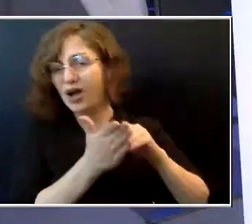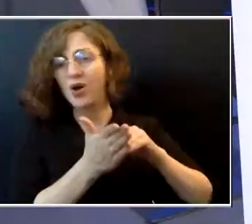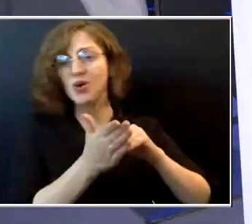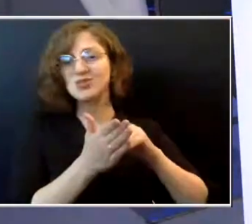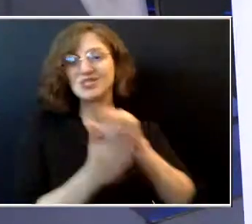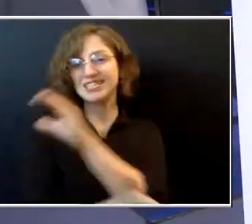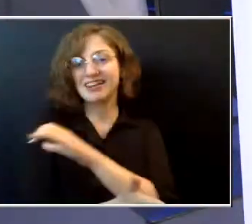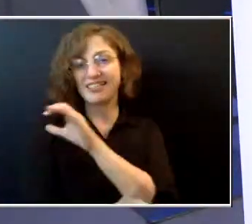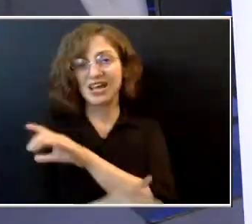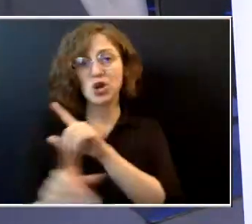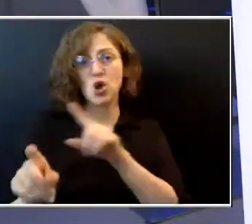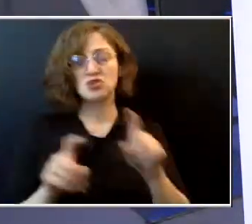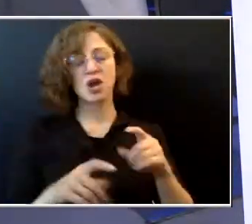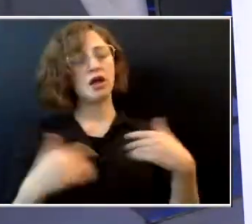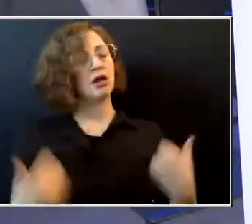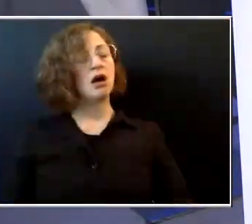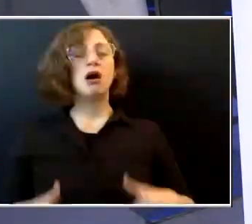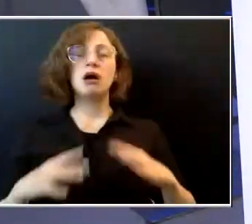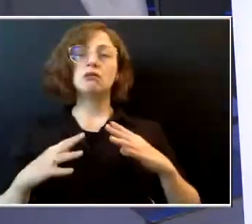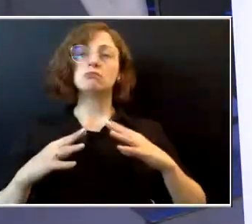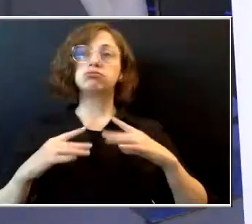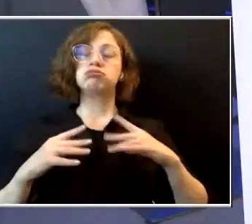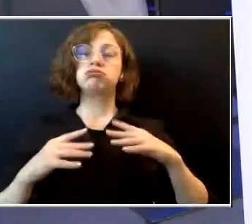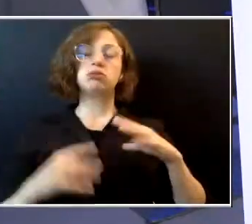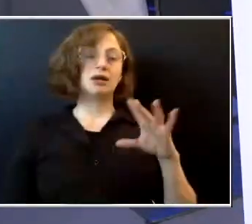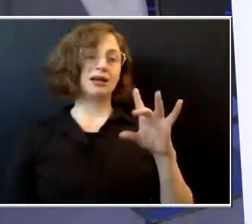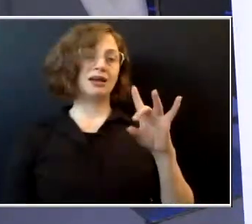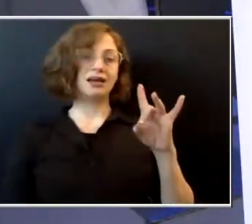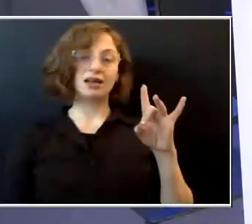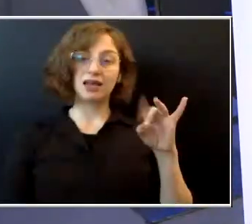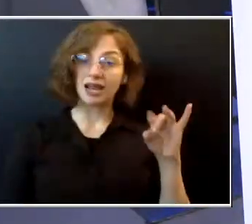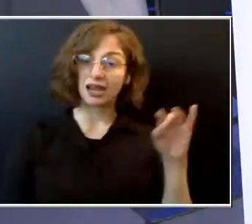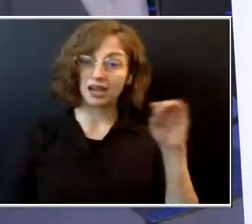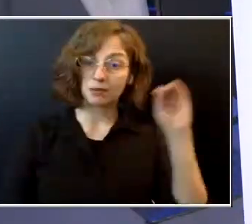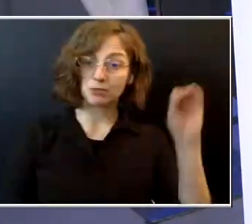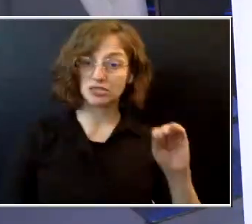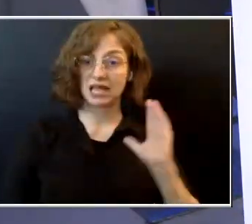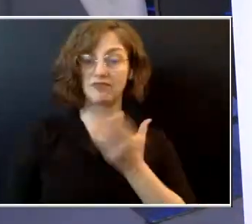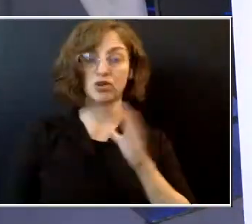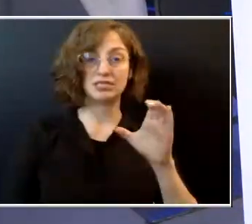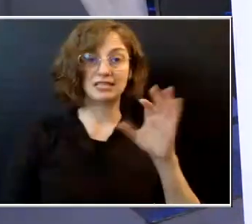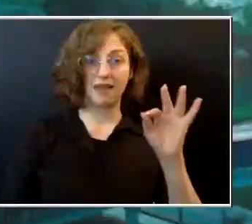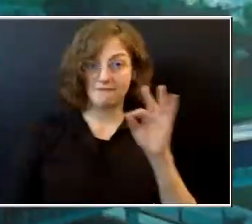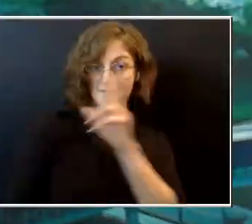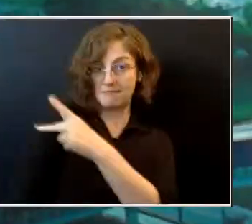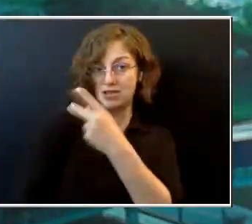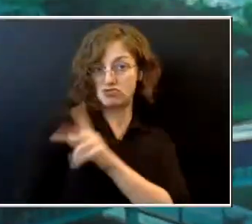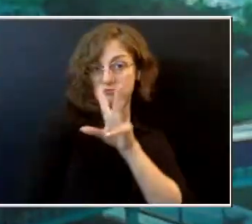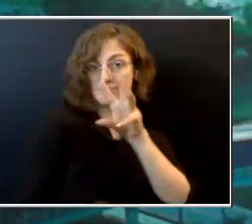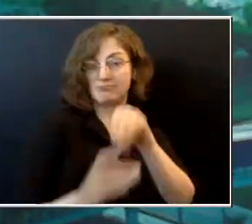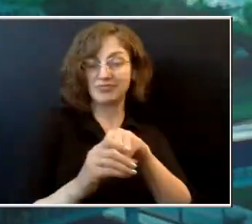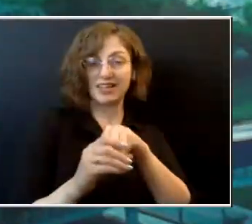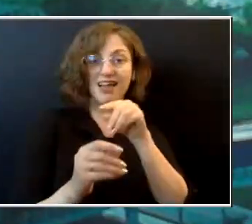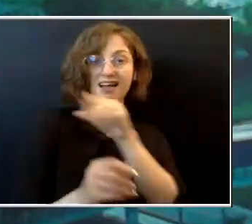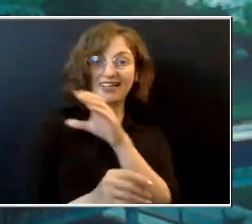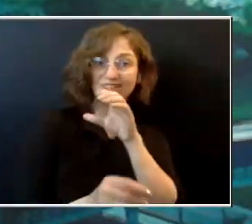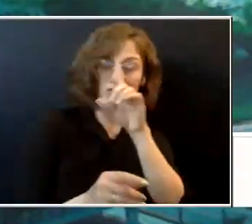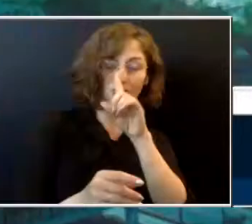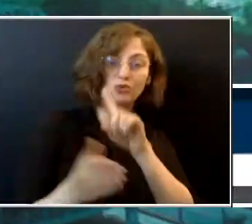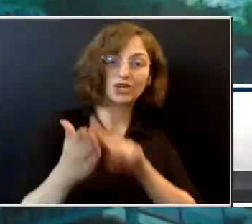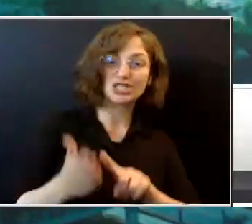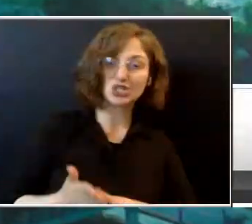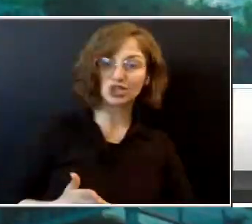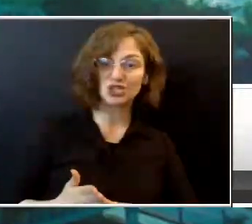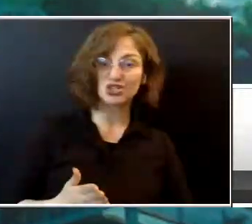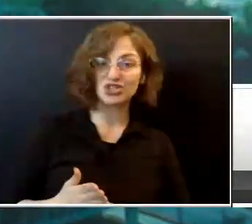And in some of our patients, like 80% of our CF patients are involved in clinical research programs. That's crazy, right? Yes. But that's what moves us forward.